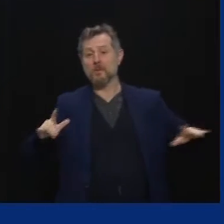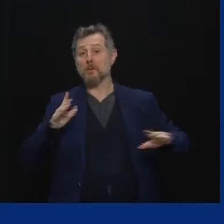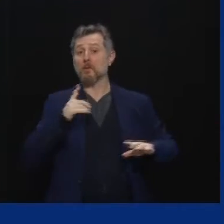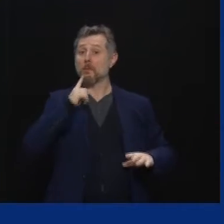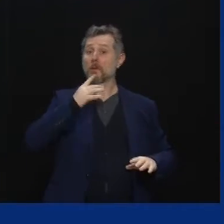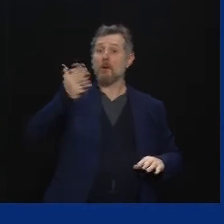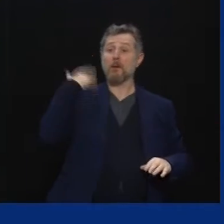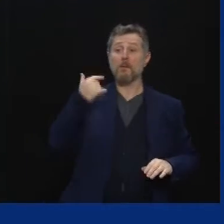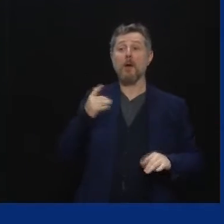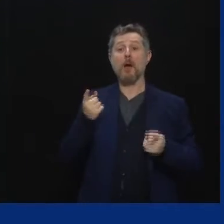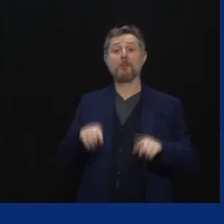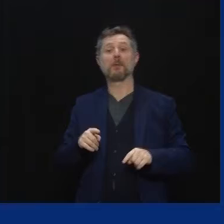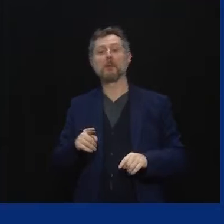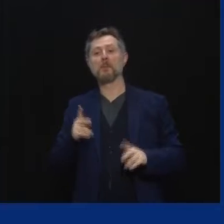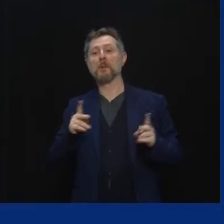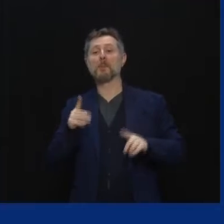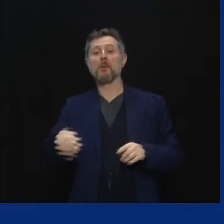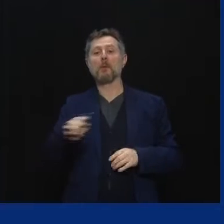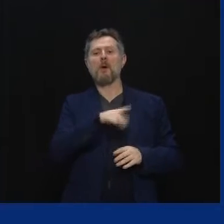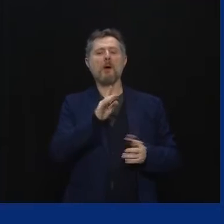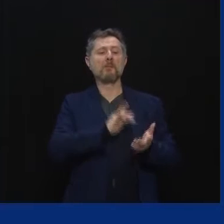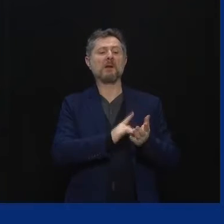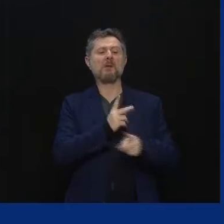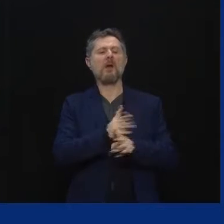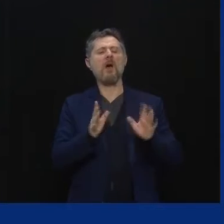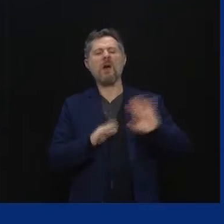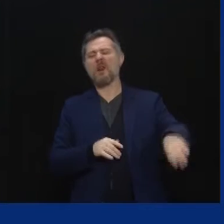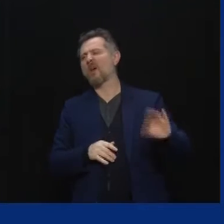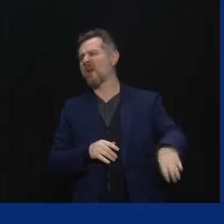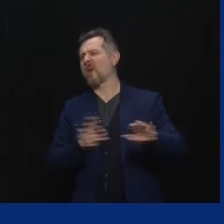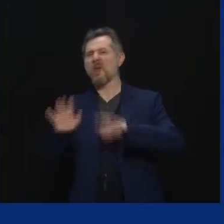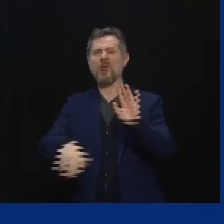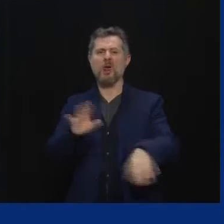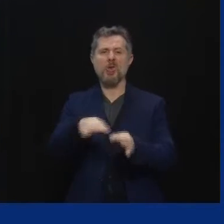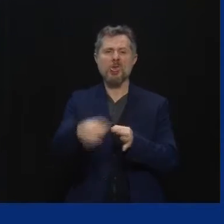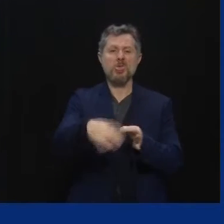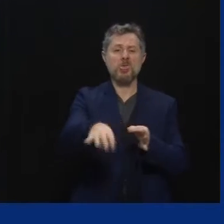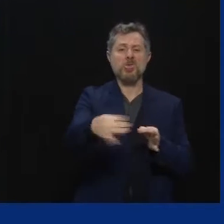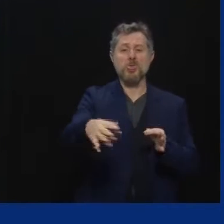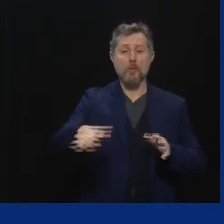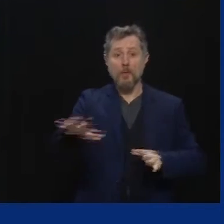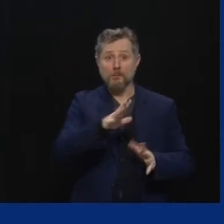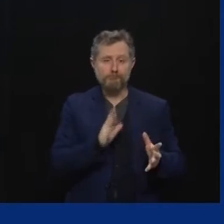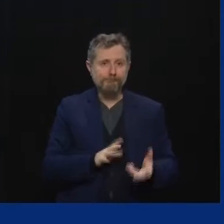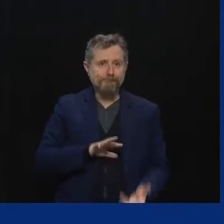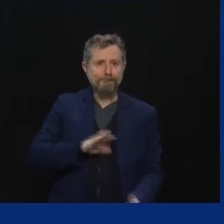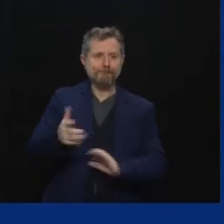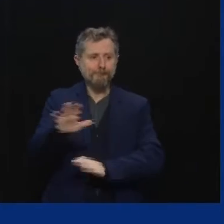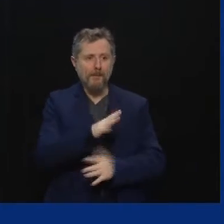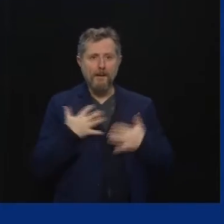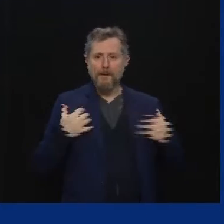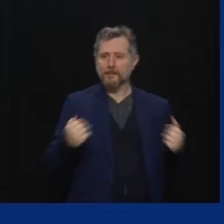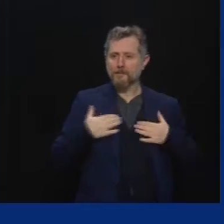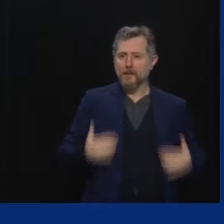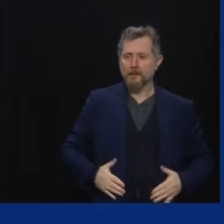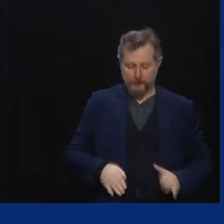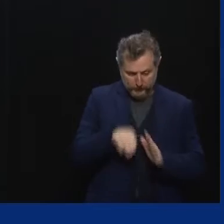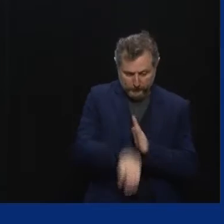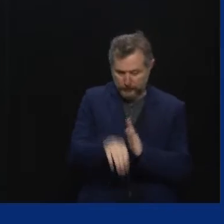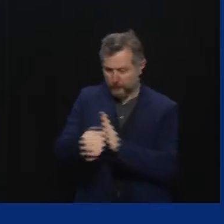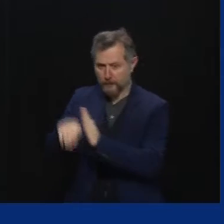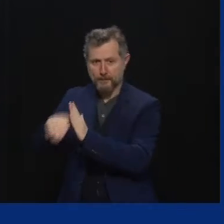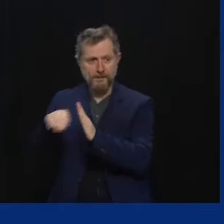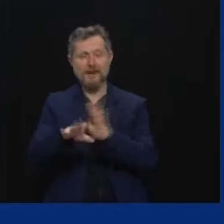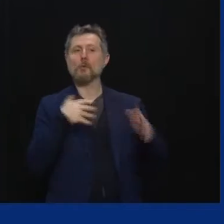other causes because they were not getting the medical care they needed. We do not want to have that scenario again. So that's what we're working on right